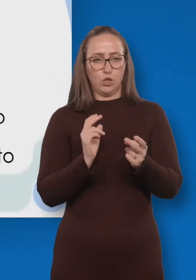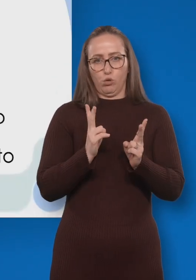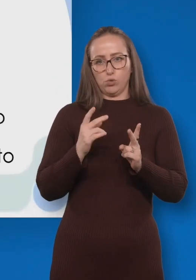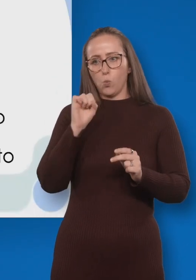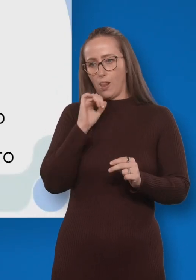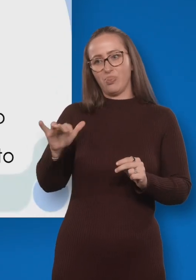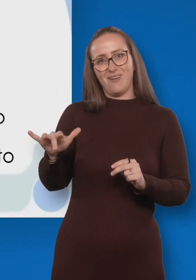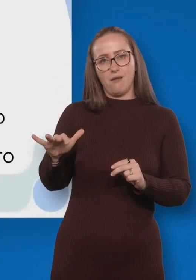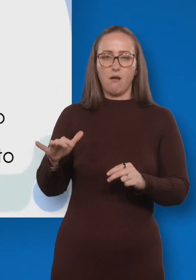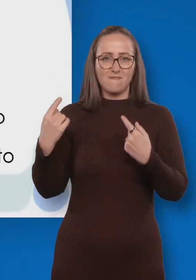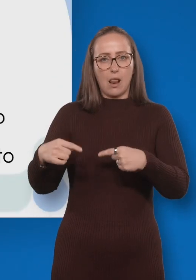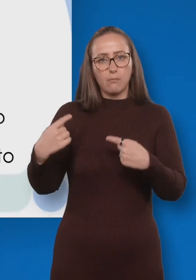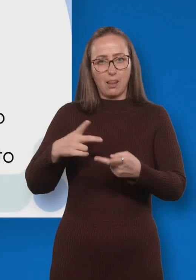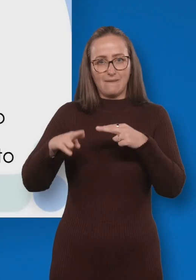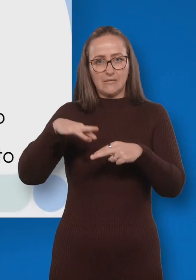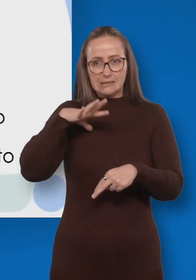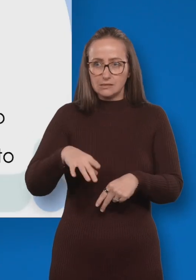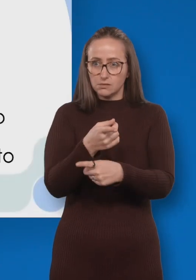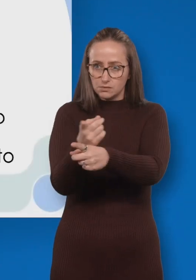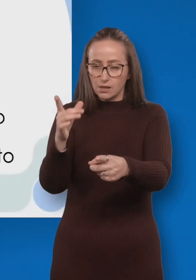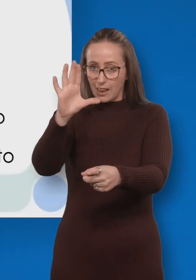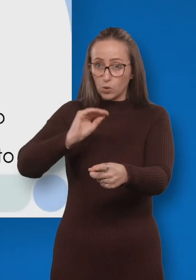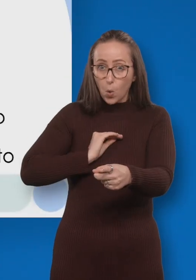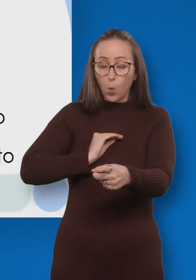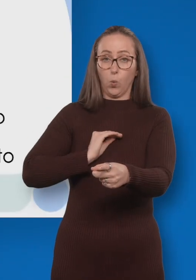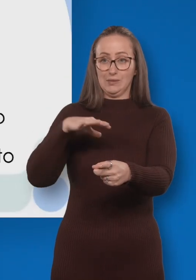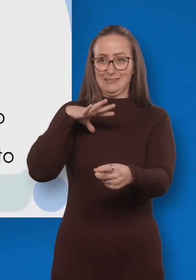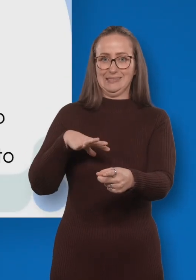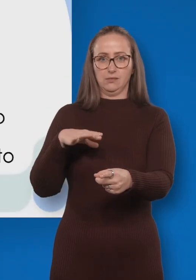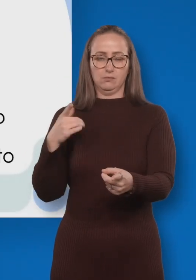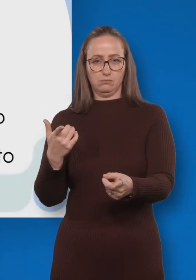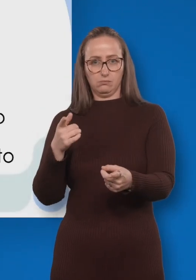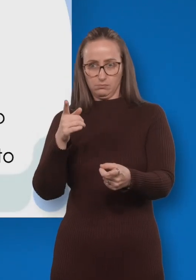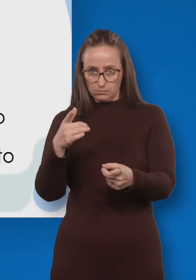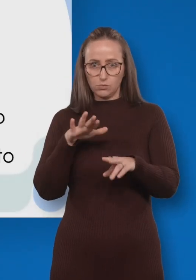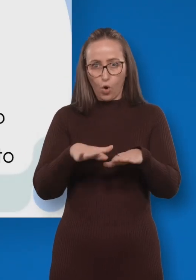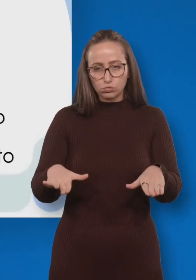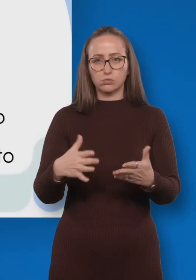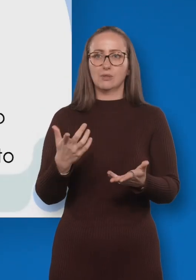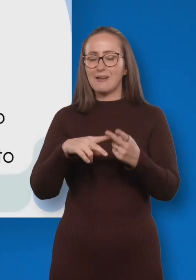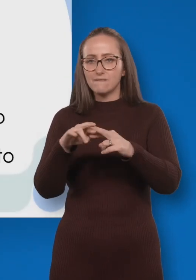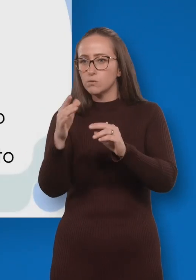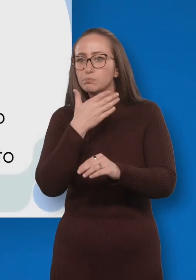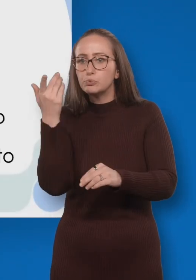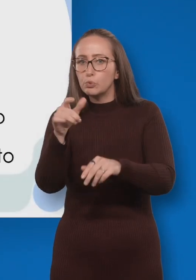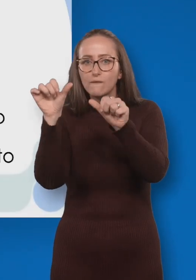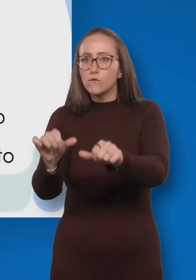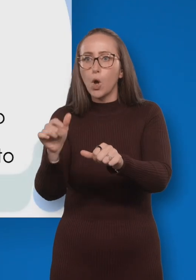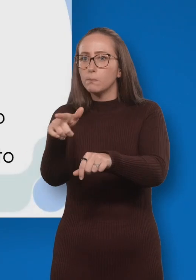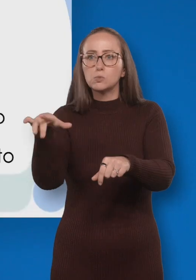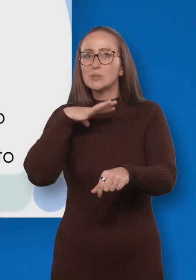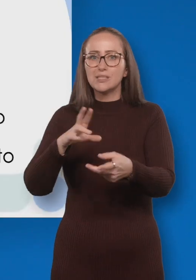standby and that people can let us know whether they're attending, and if then nobody confirms, then we don't need to have the